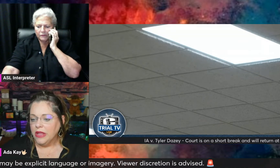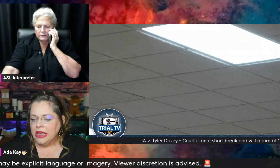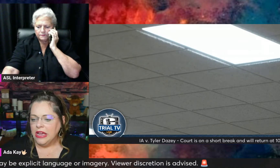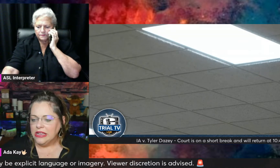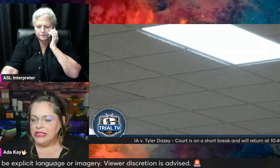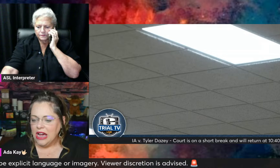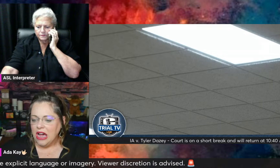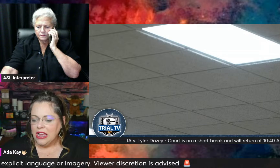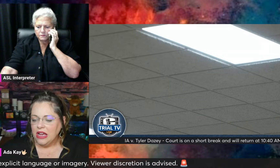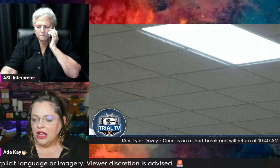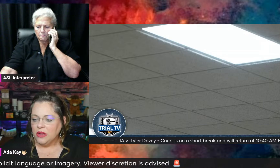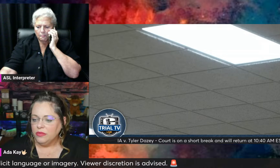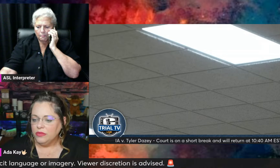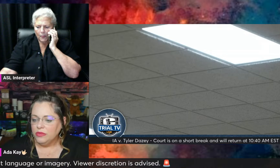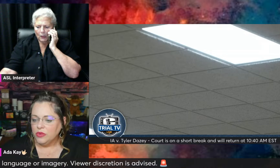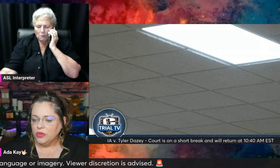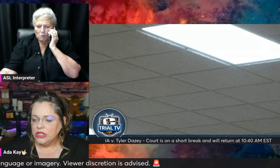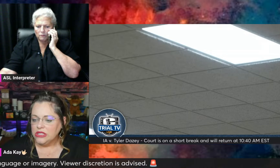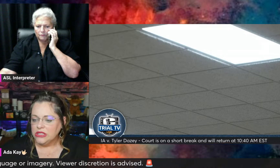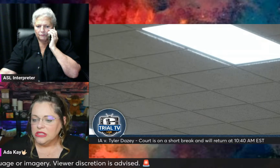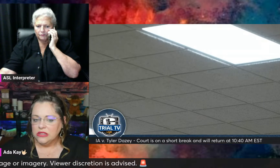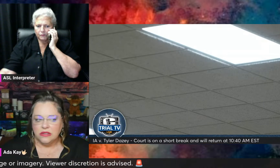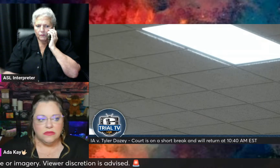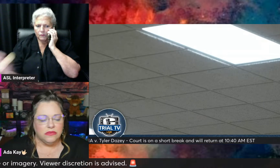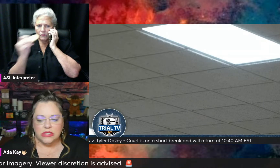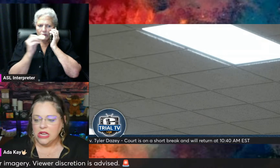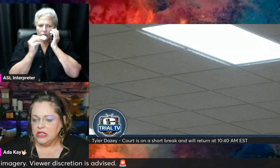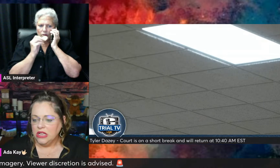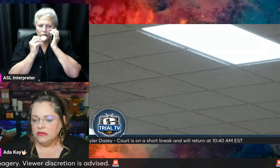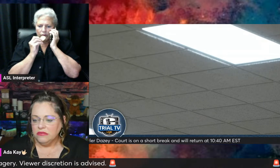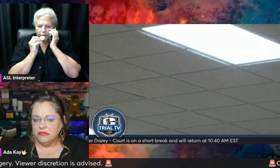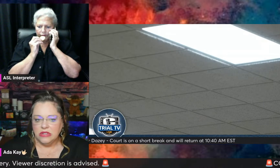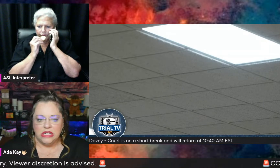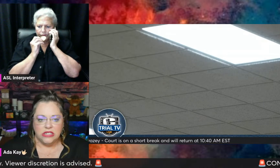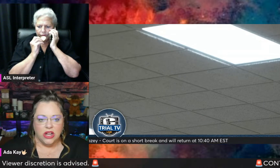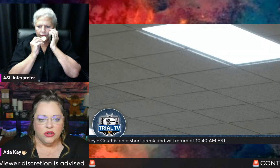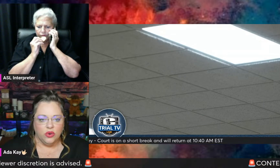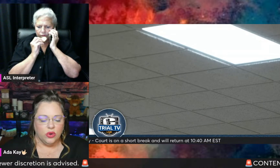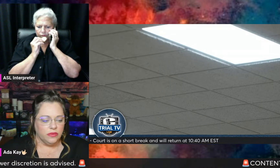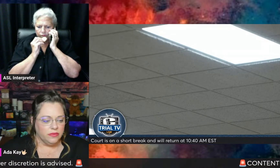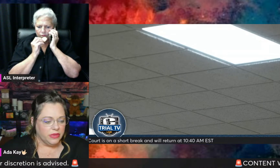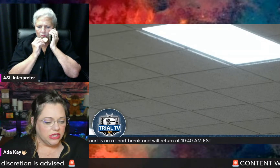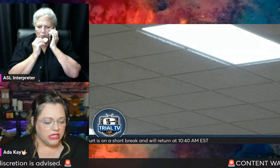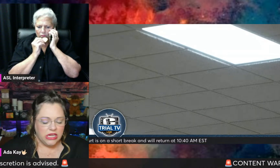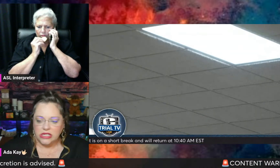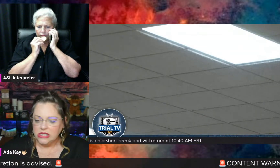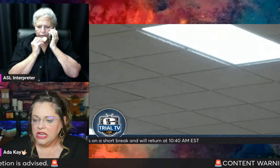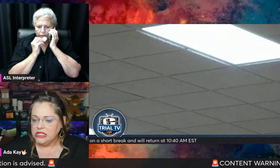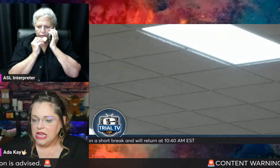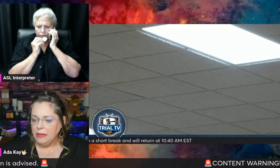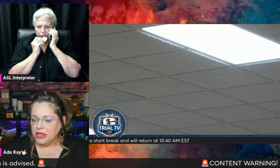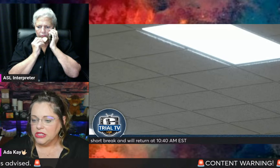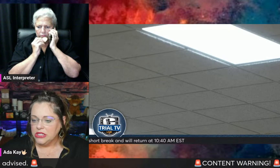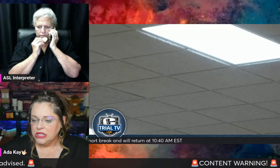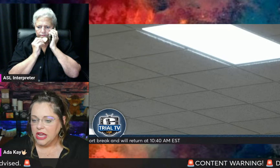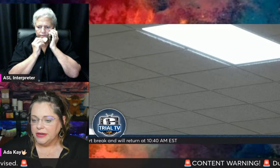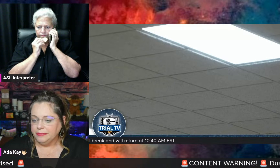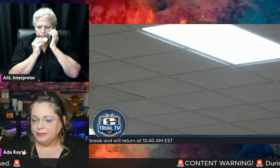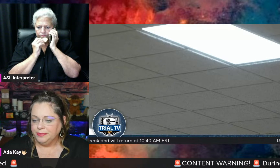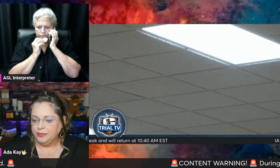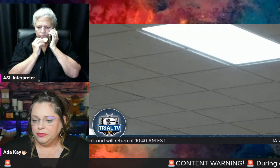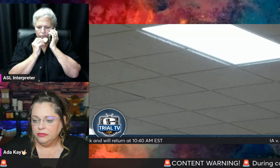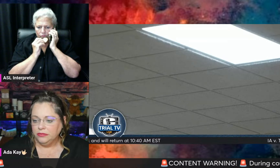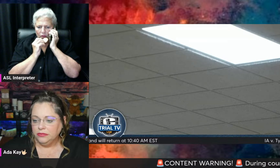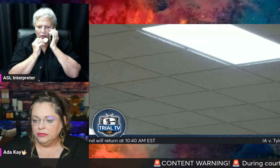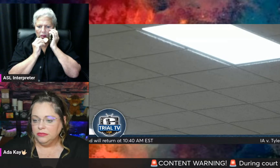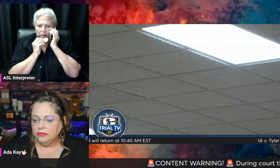job. Yeah. Stacy, can you hear me the okay? witnesses saying that Okay. and he's we not can in hear court you. because he has a Sabbath There you today. go. I was